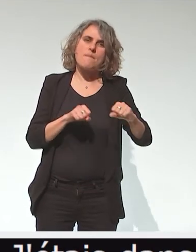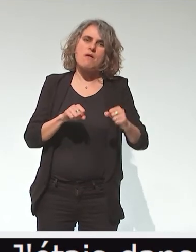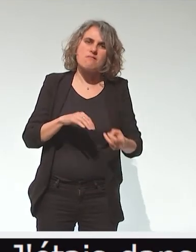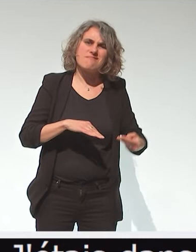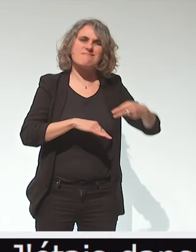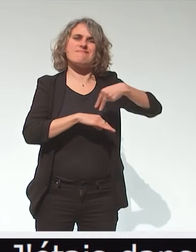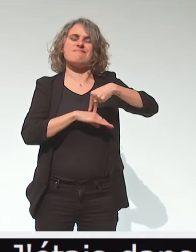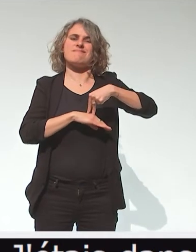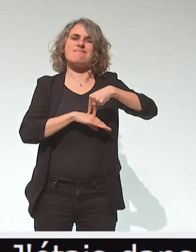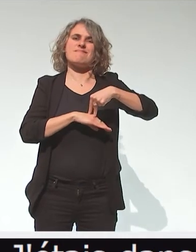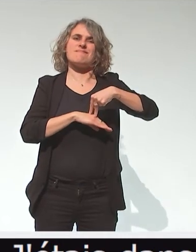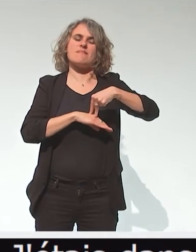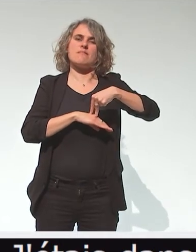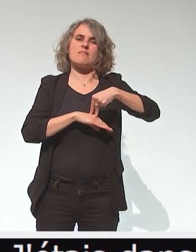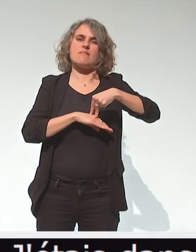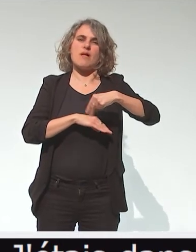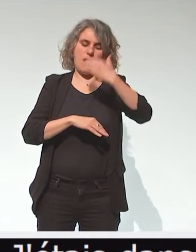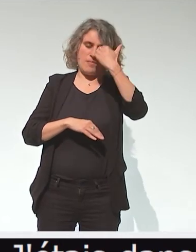situation and